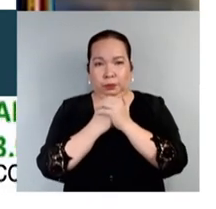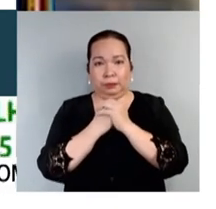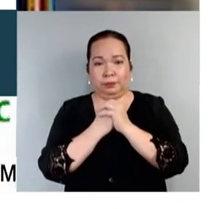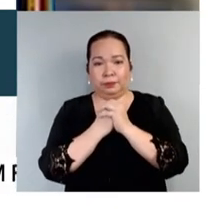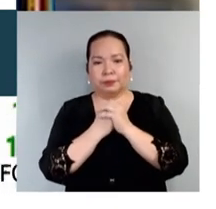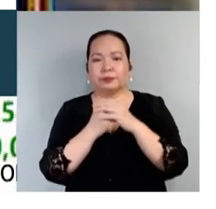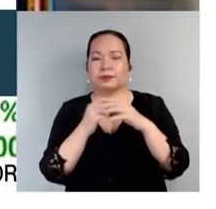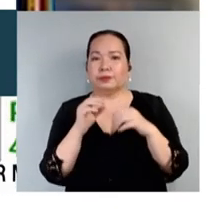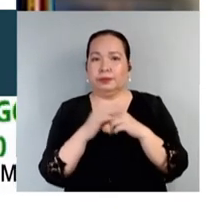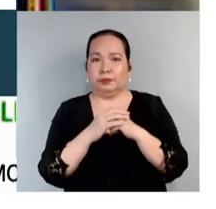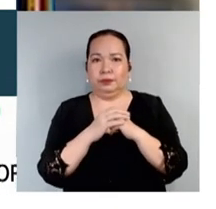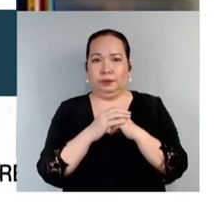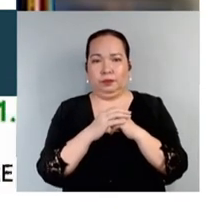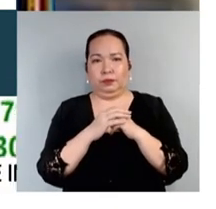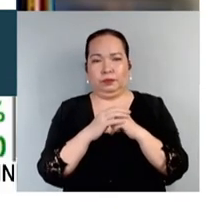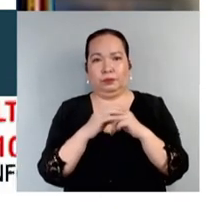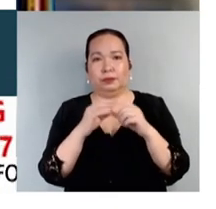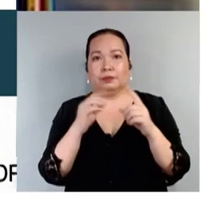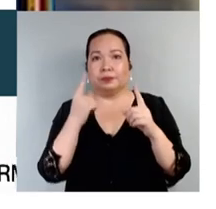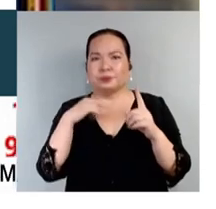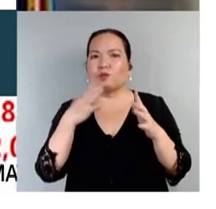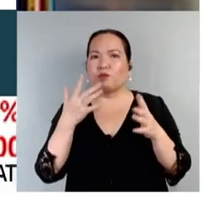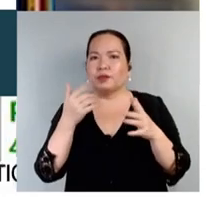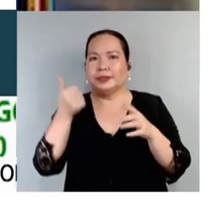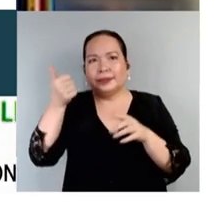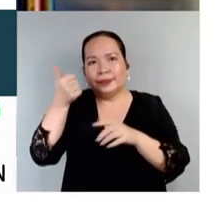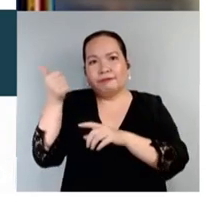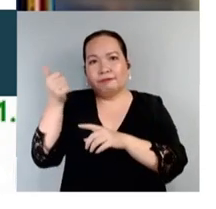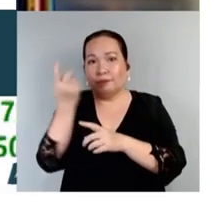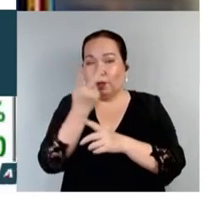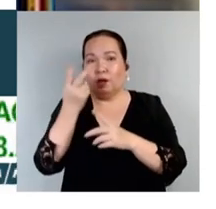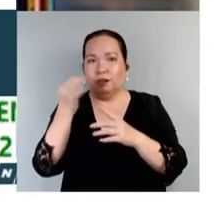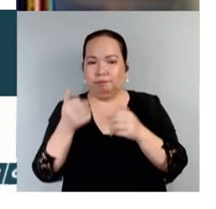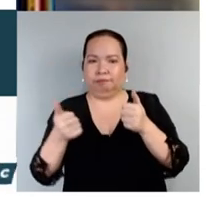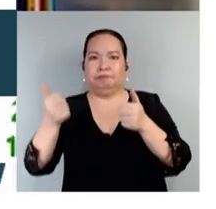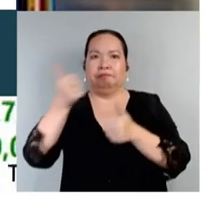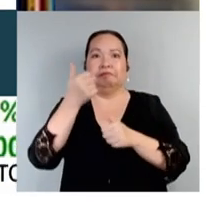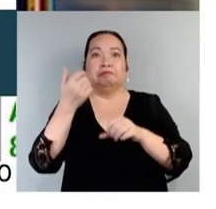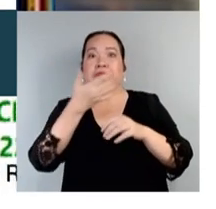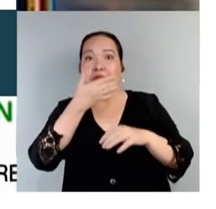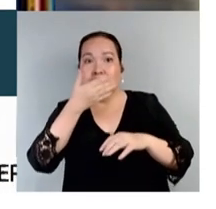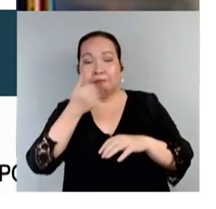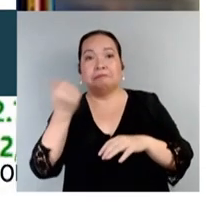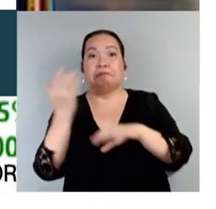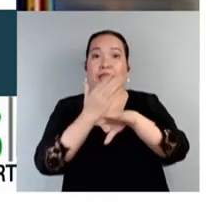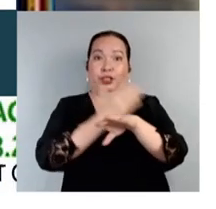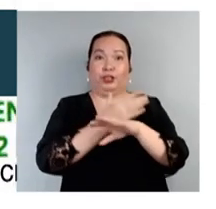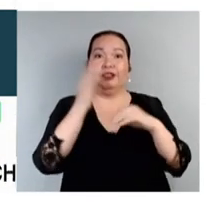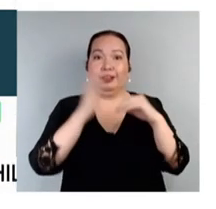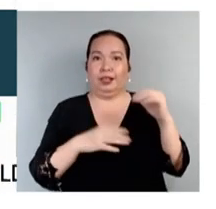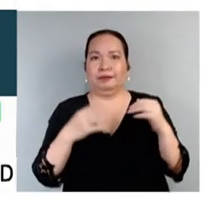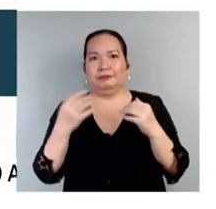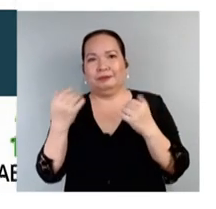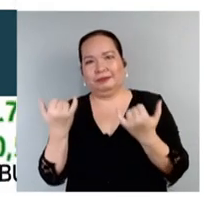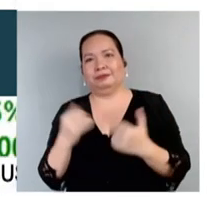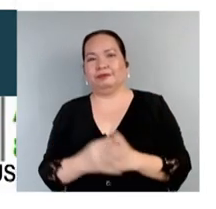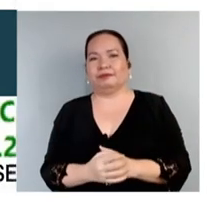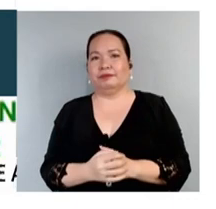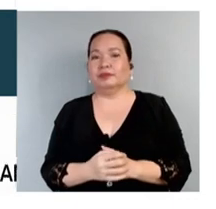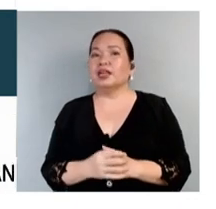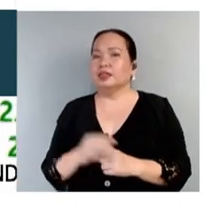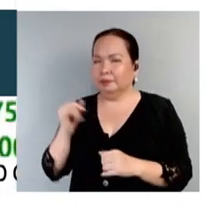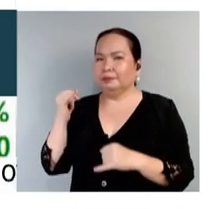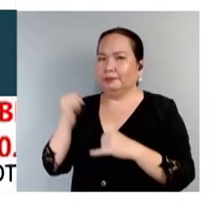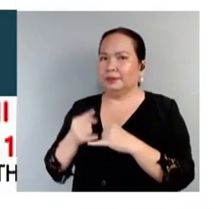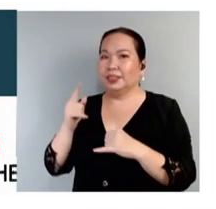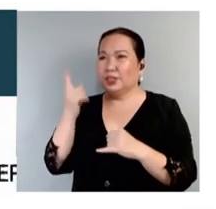figuring out how to run the executive department a lot better. And finally, would it also be equally important for these